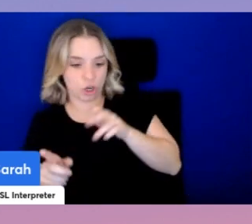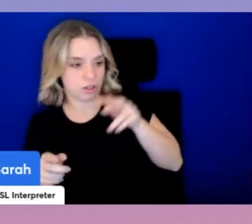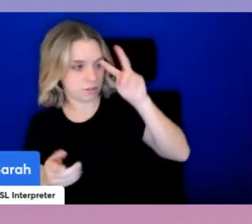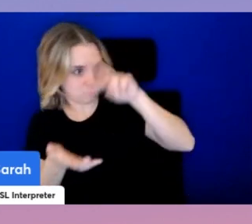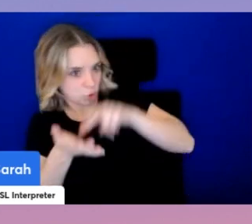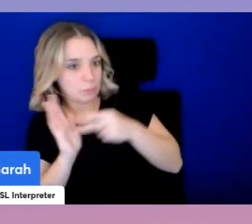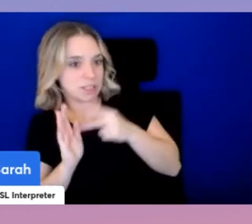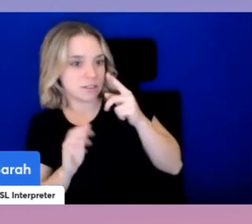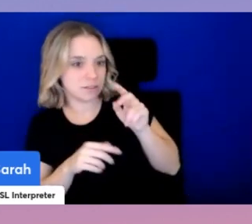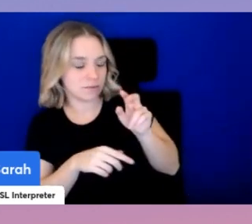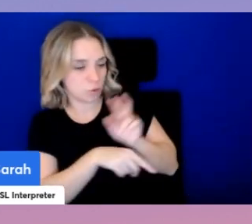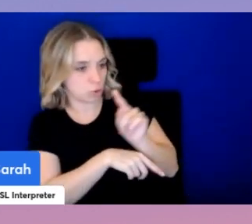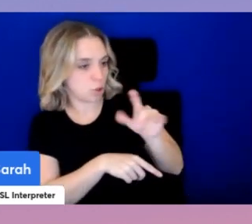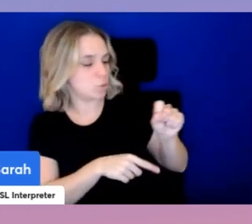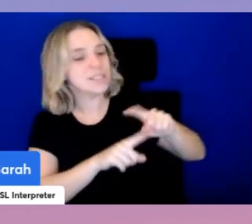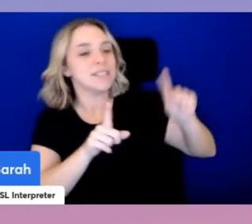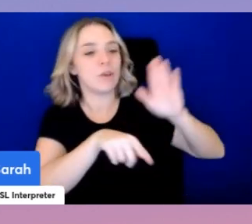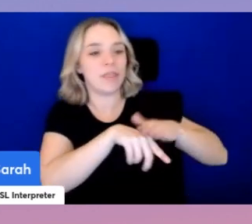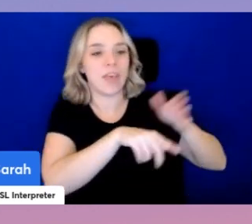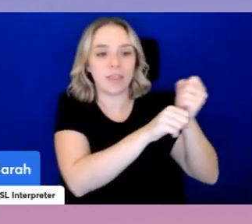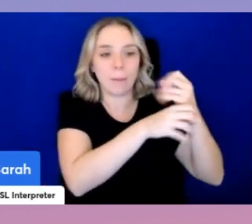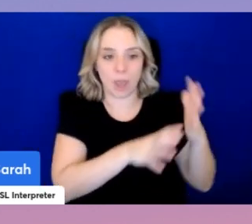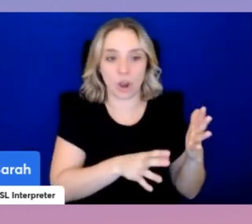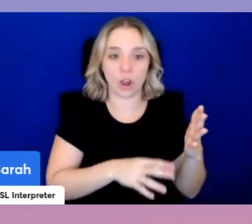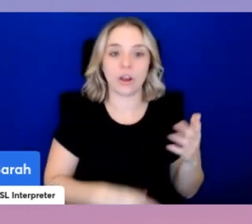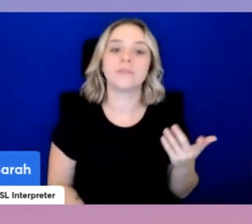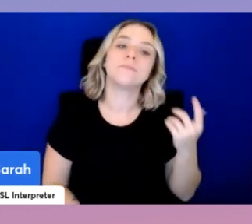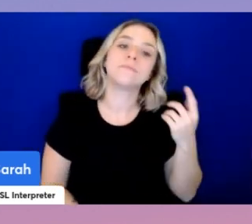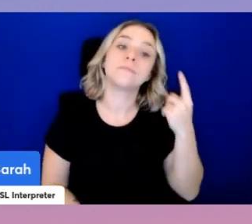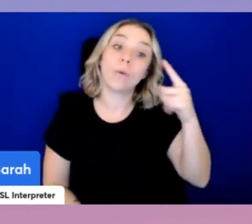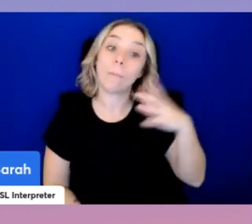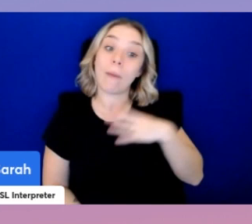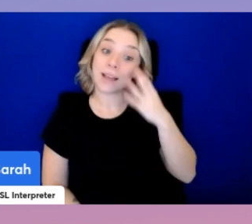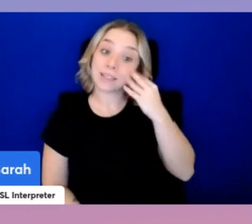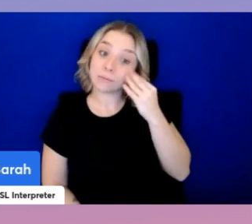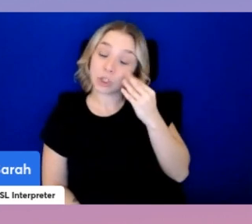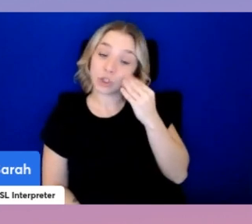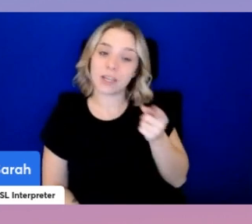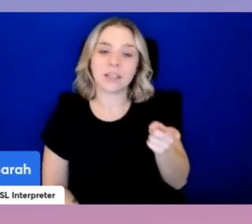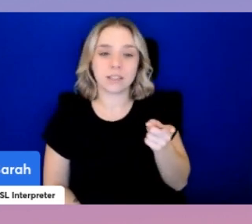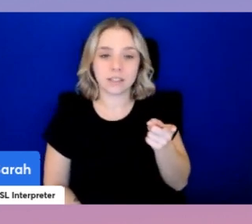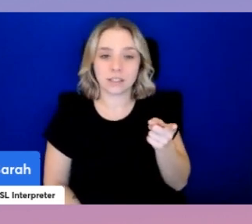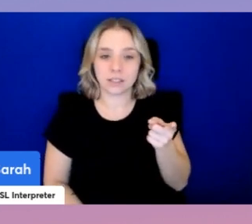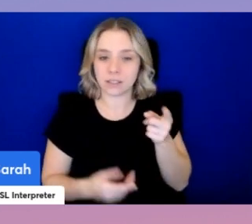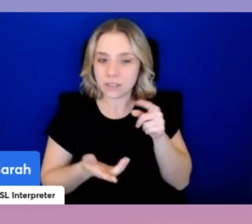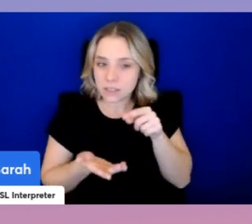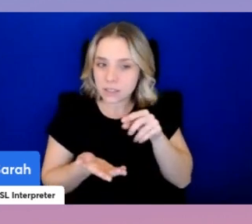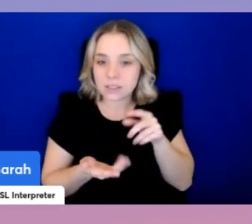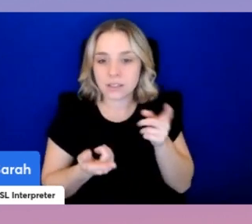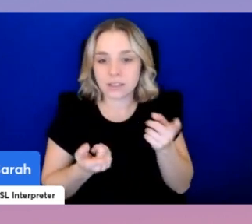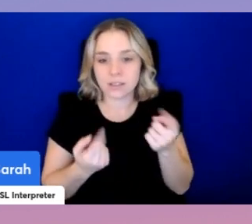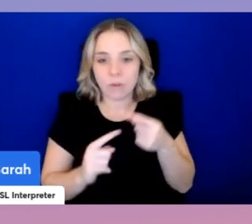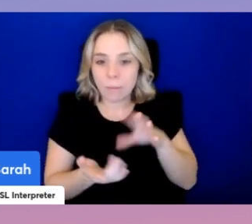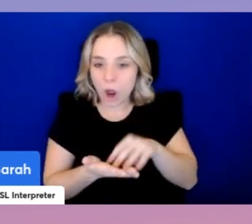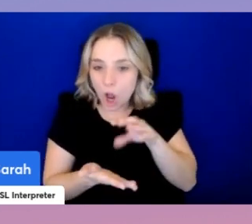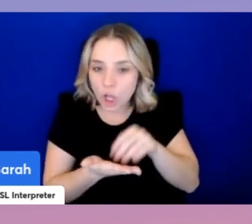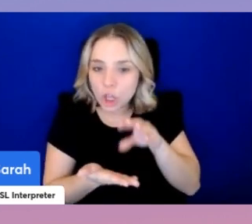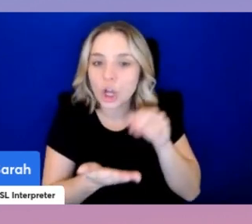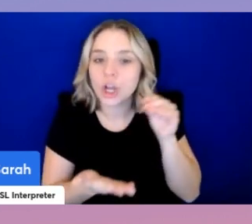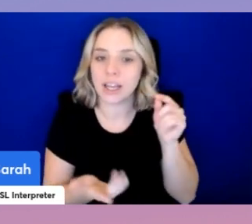experience, the importance of agnostic tech stack is come from our learning on the trap of vendor